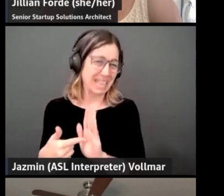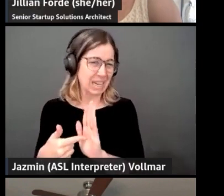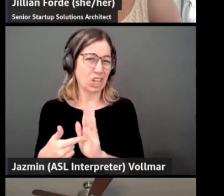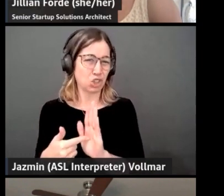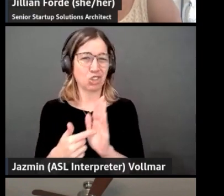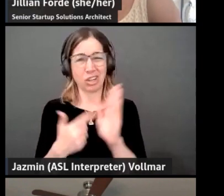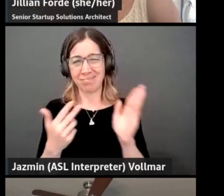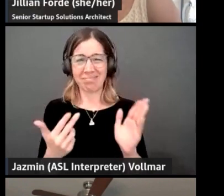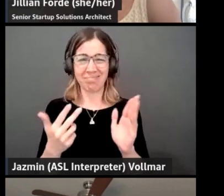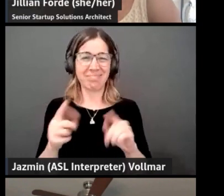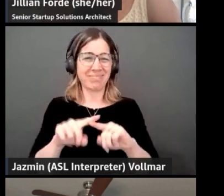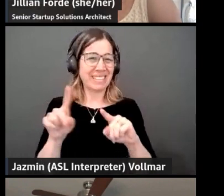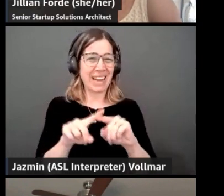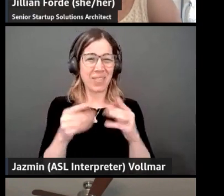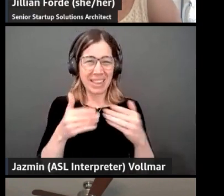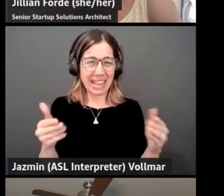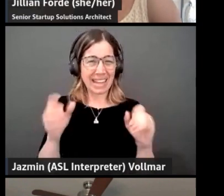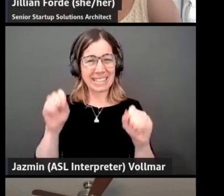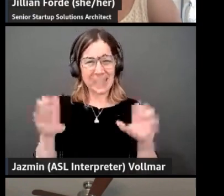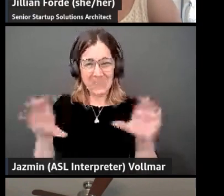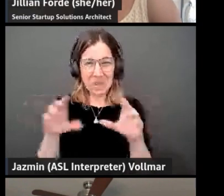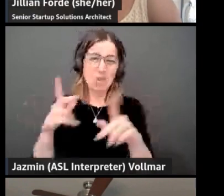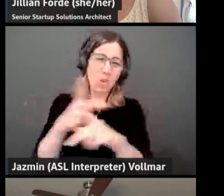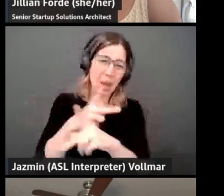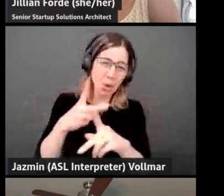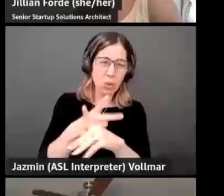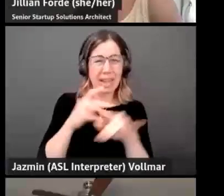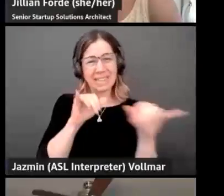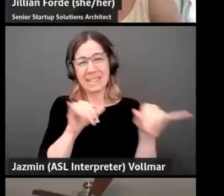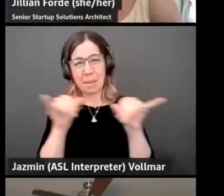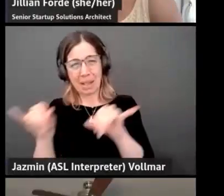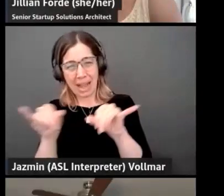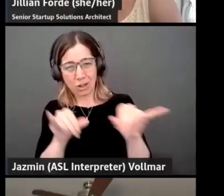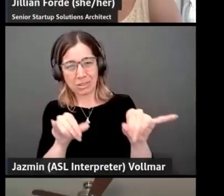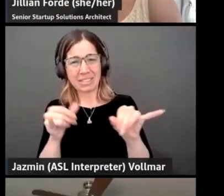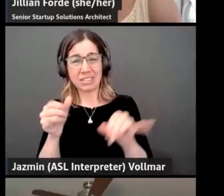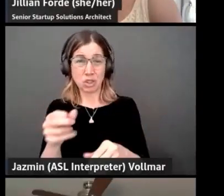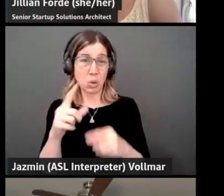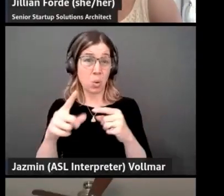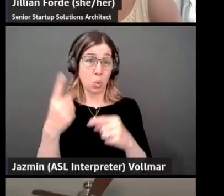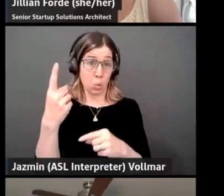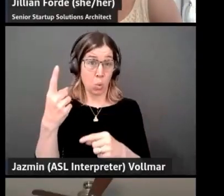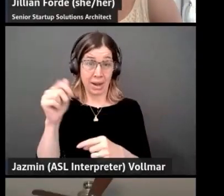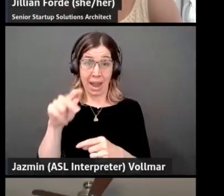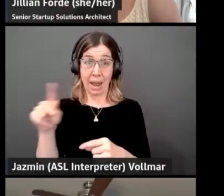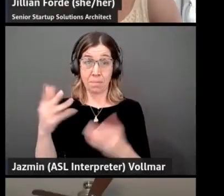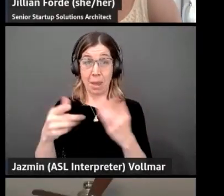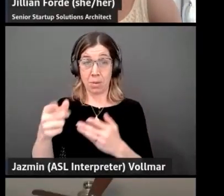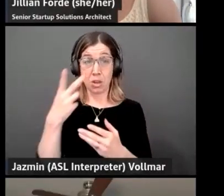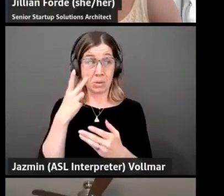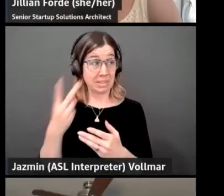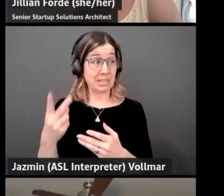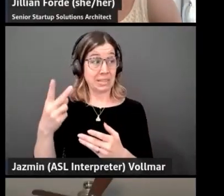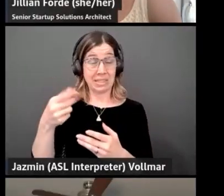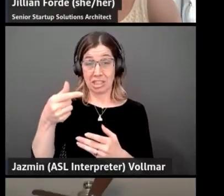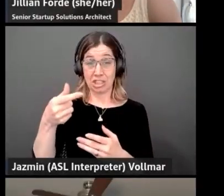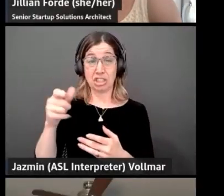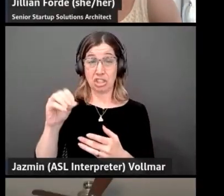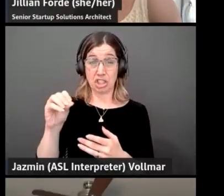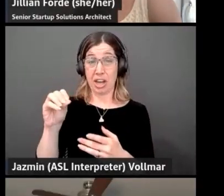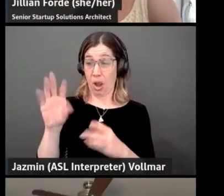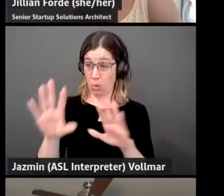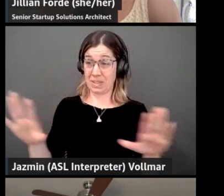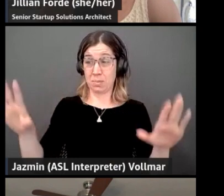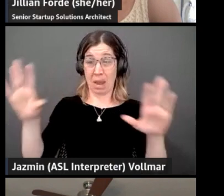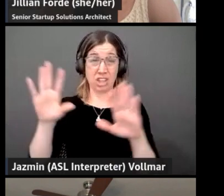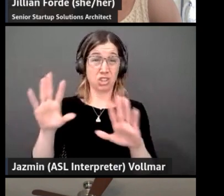things you can do to calculate similarity. So, one application you might see in the geospatial space, where